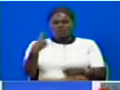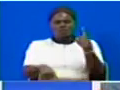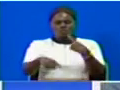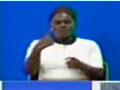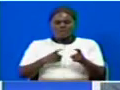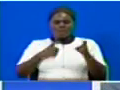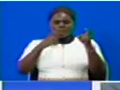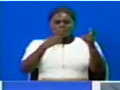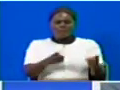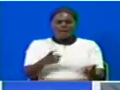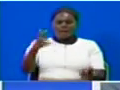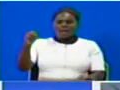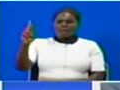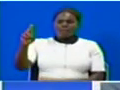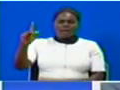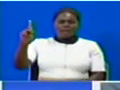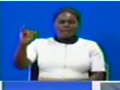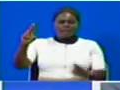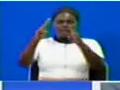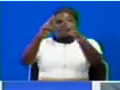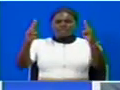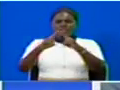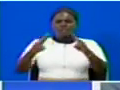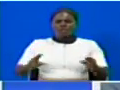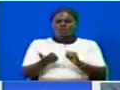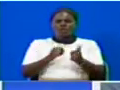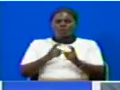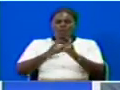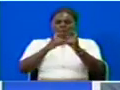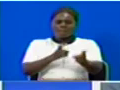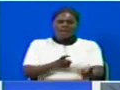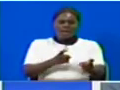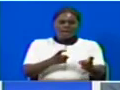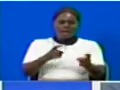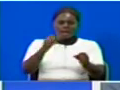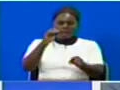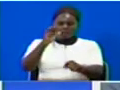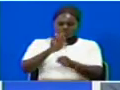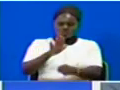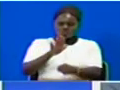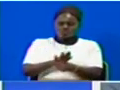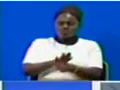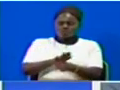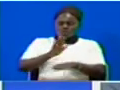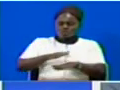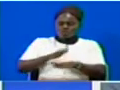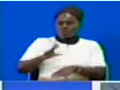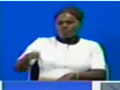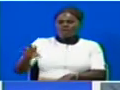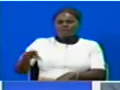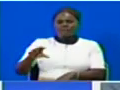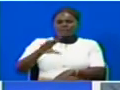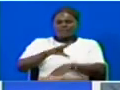prestigious Marquee Award, an international competition that recognizes excellence in marketing. Chris won the Marquee Award for